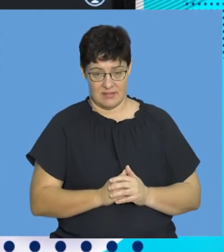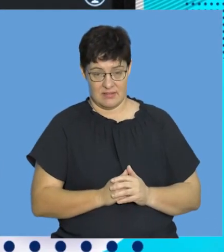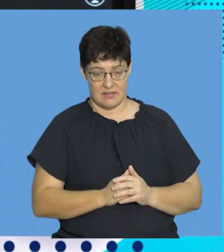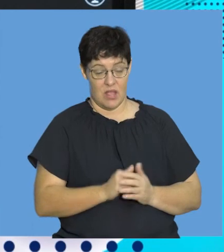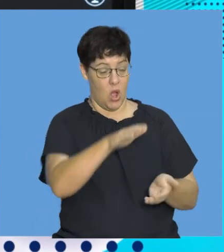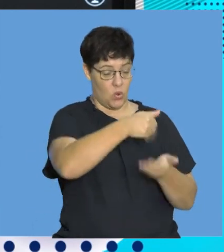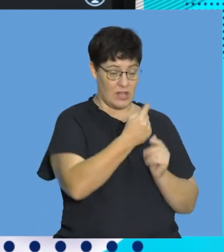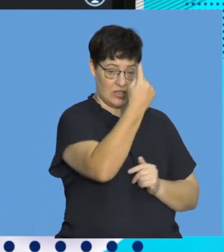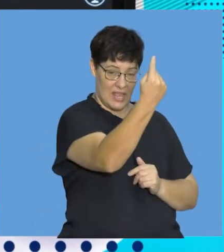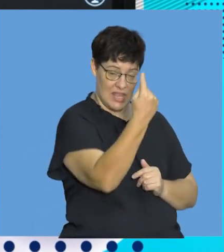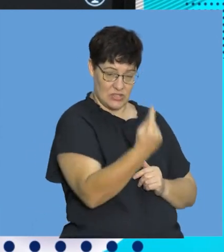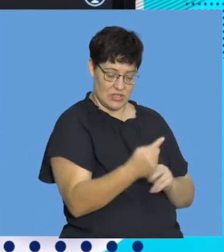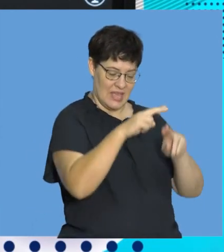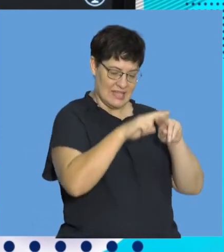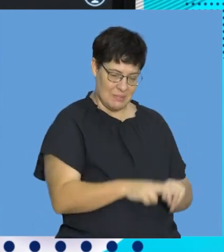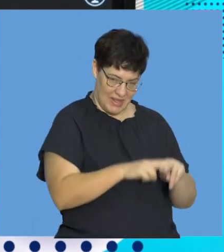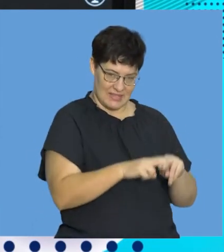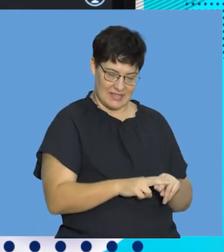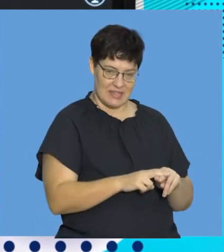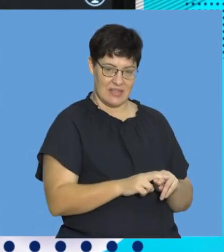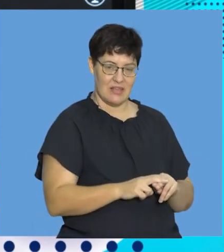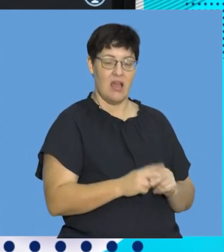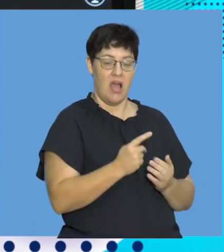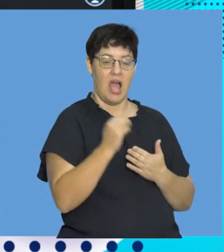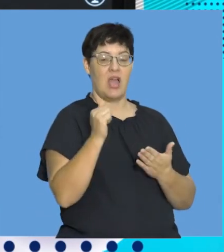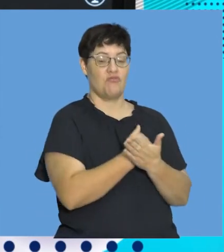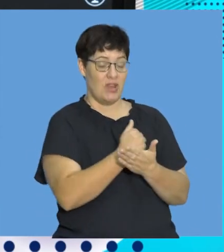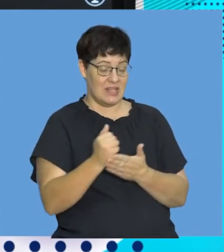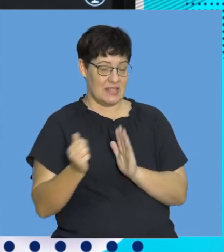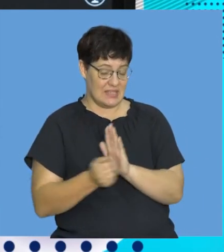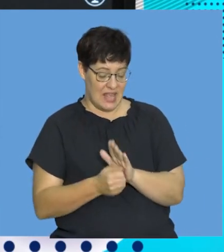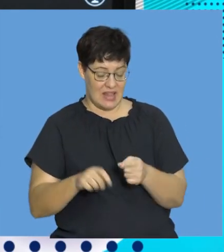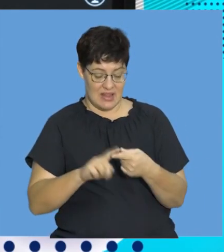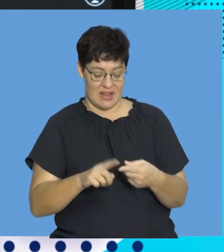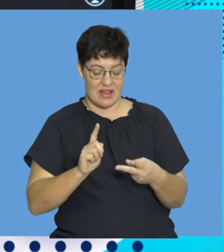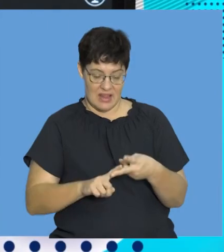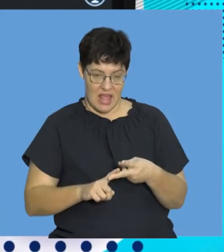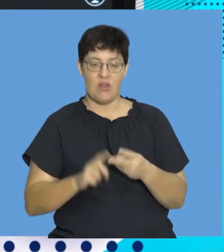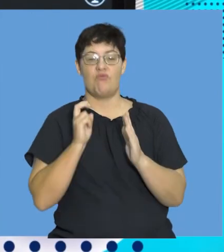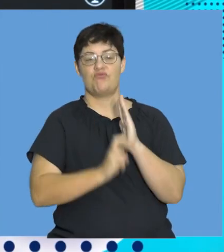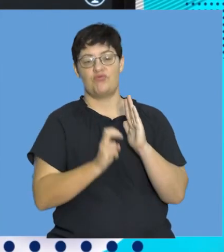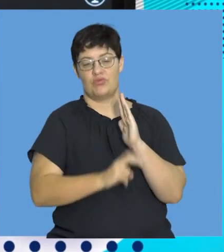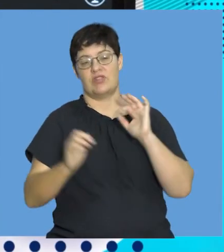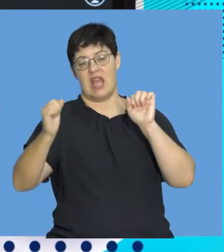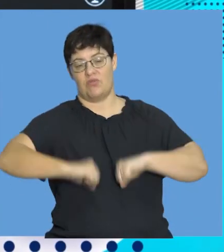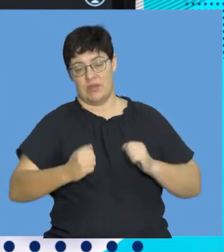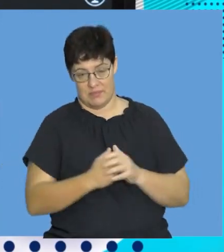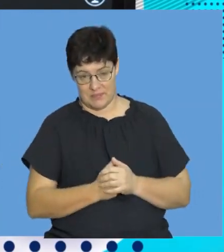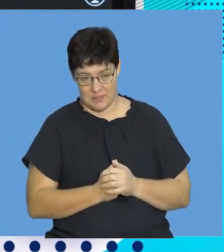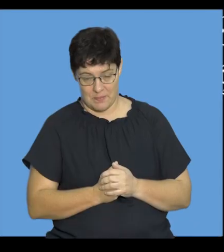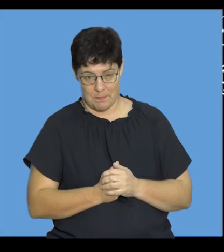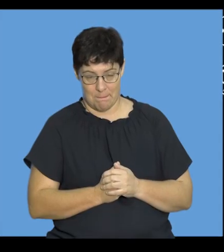is dependent firstly on the credit sale and then the terms of agreement with our